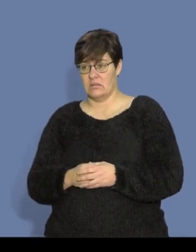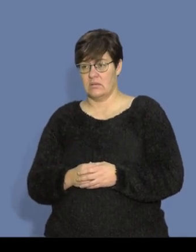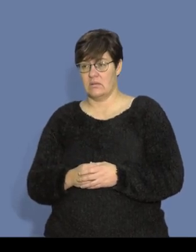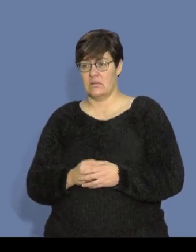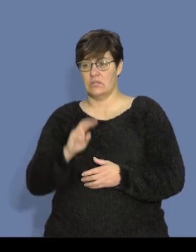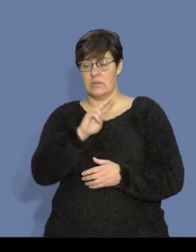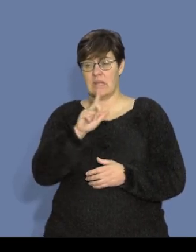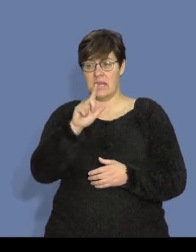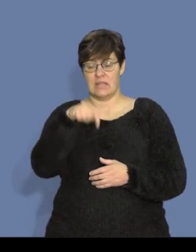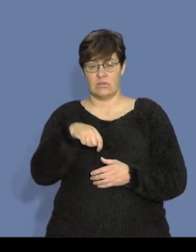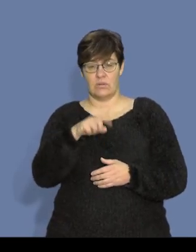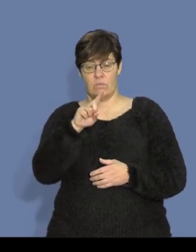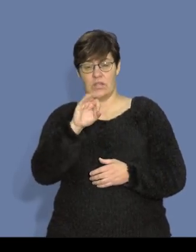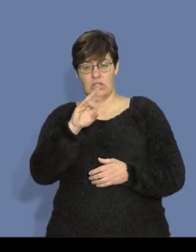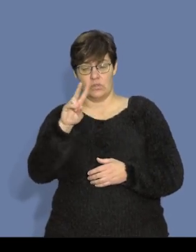was